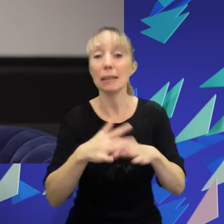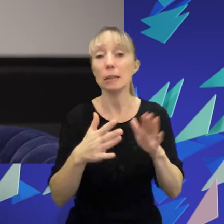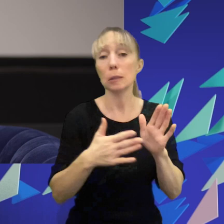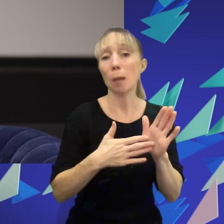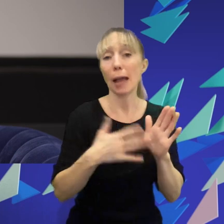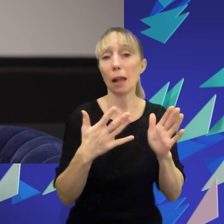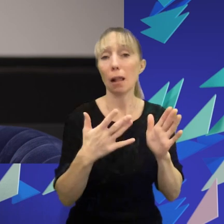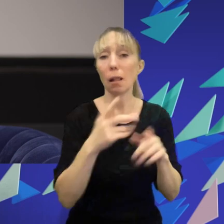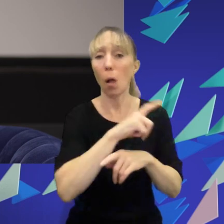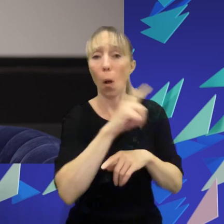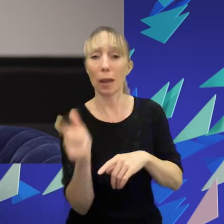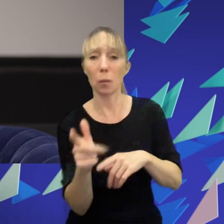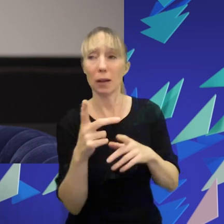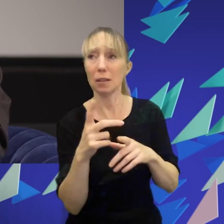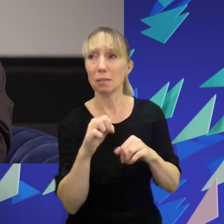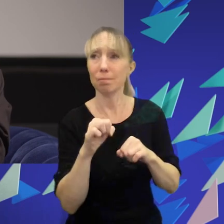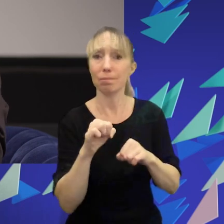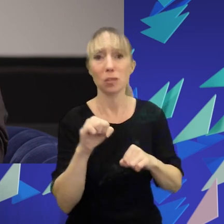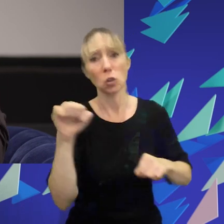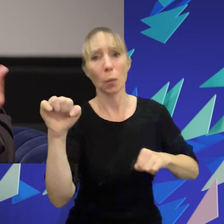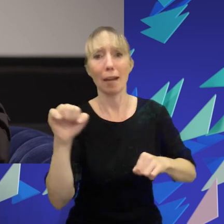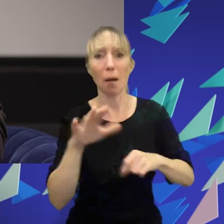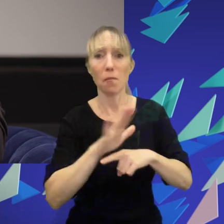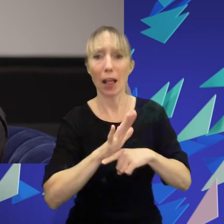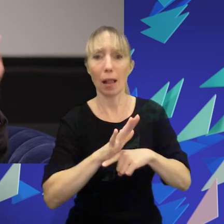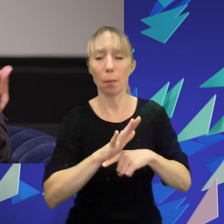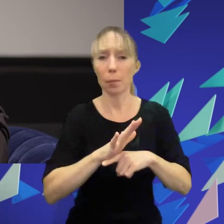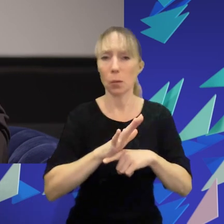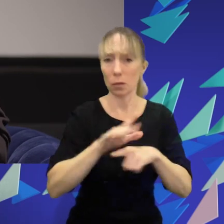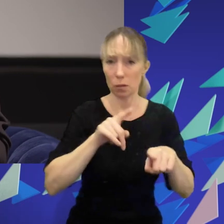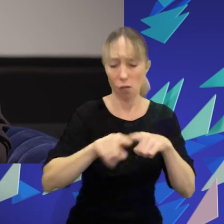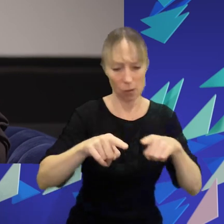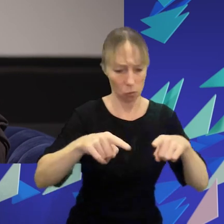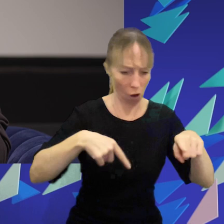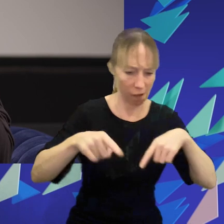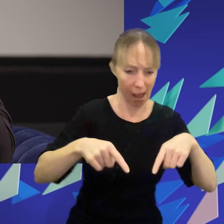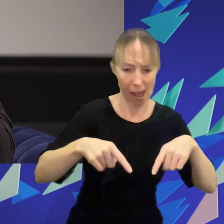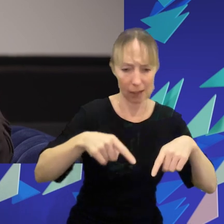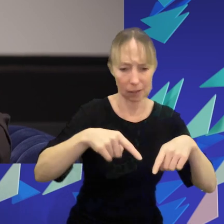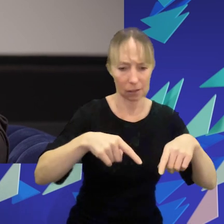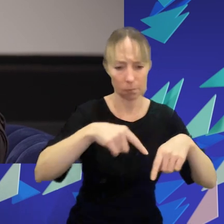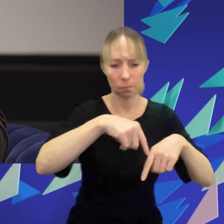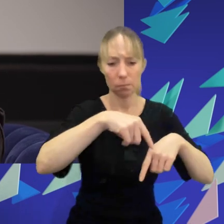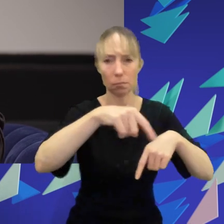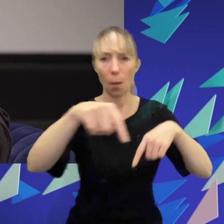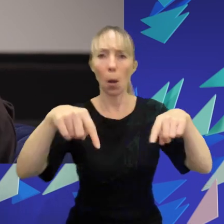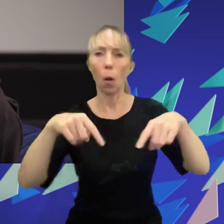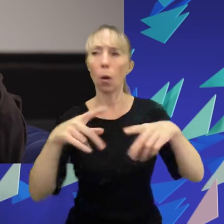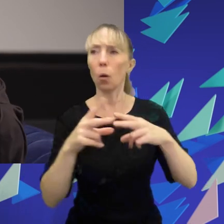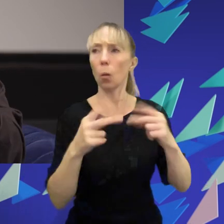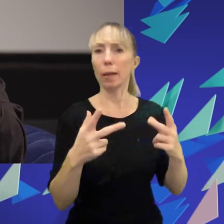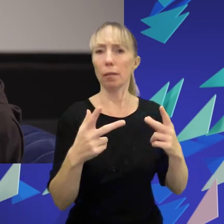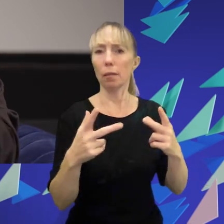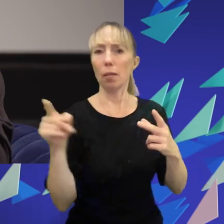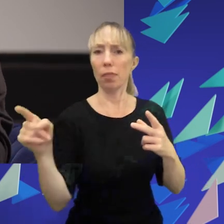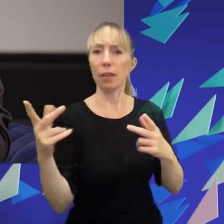know, Marvel superhero films, was directing or trying to block the scene with this incredible, prestigious Broadway theater